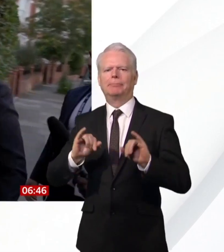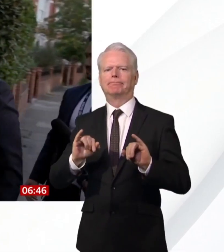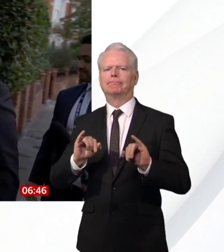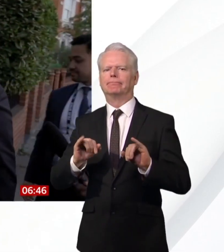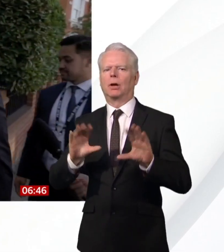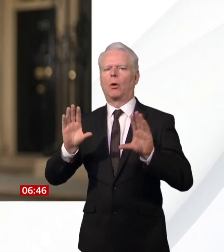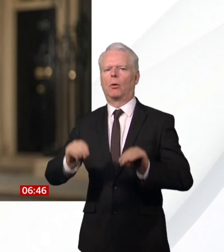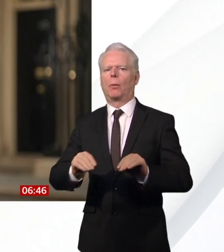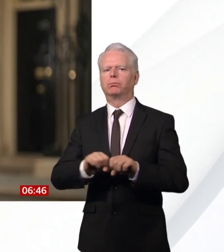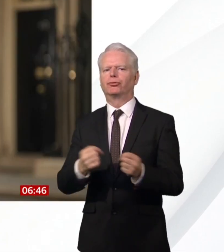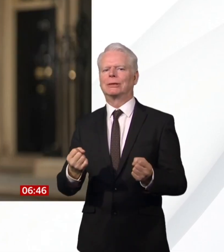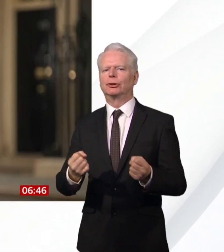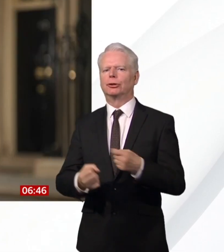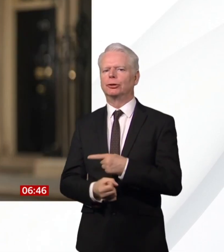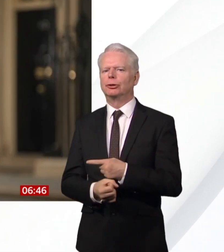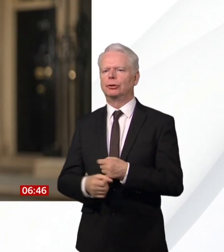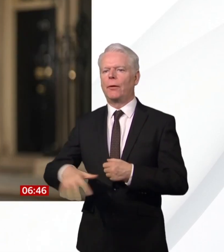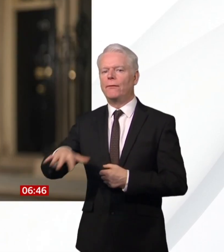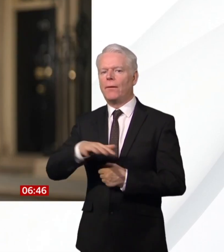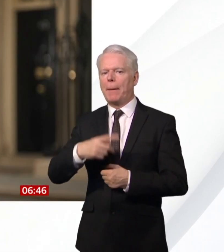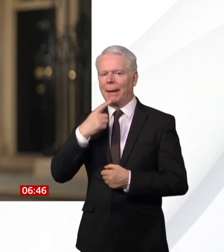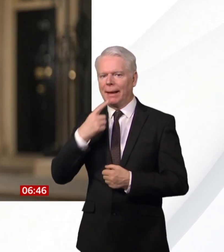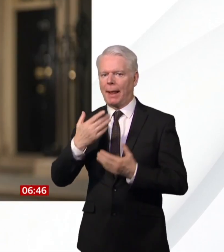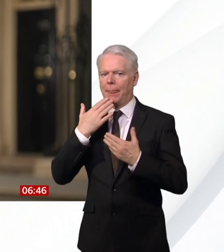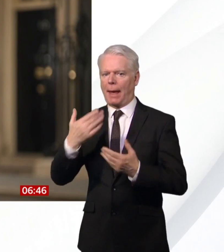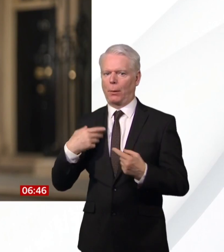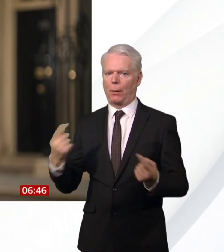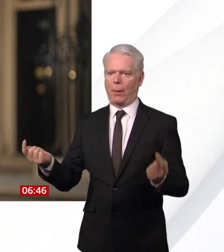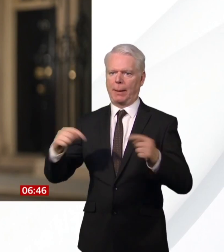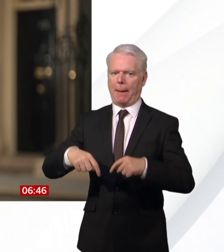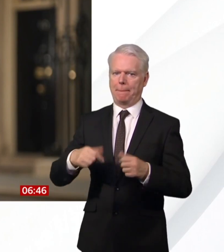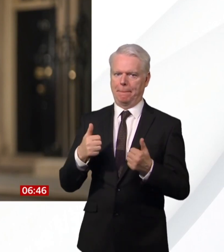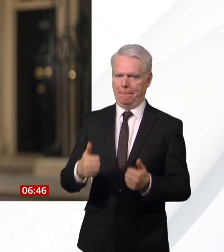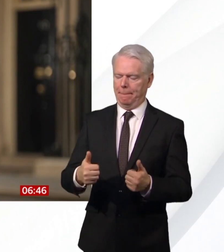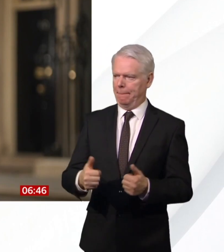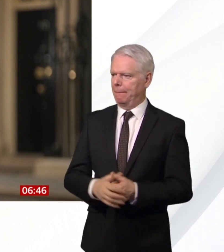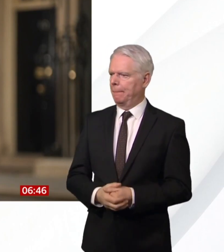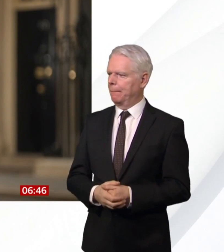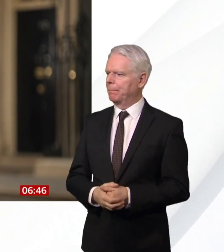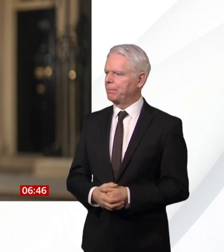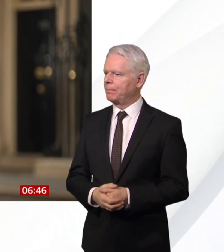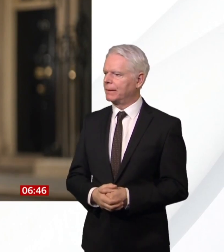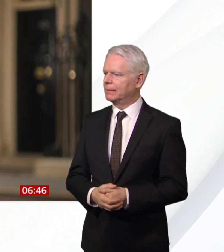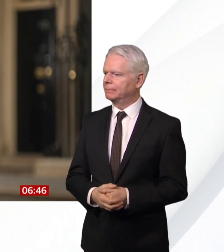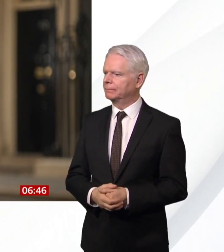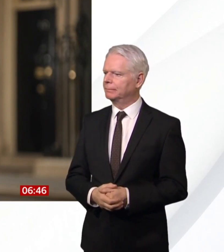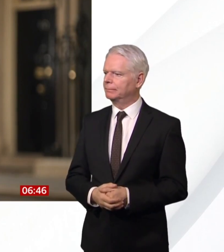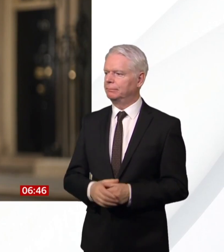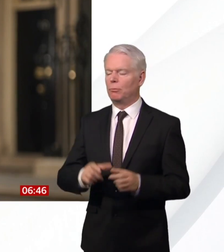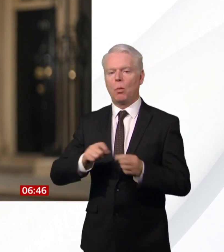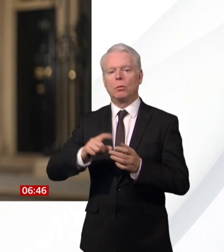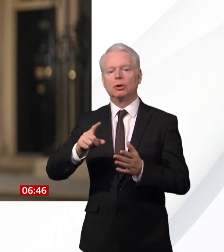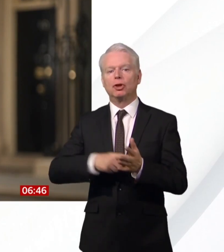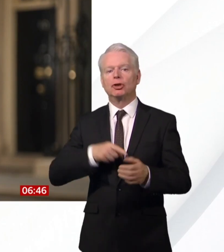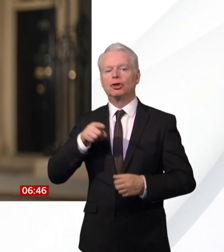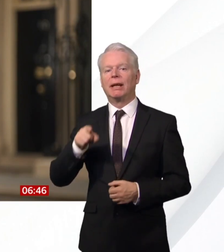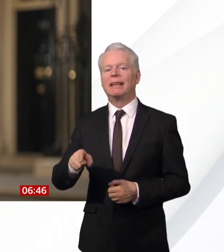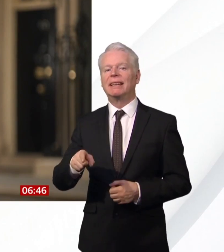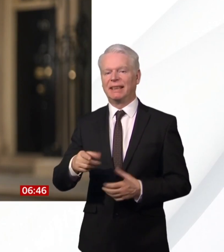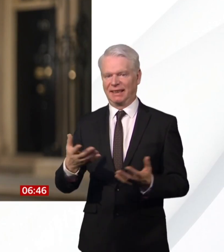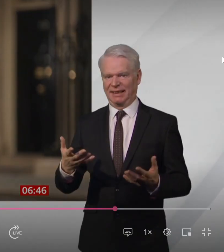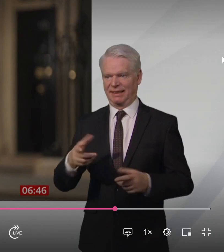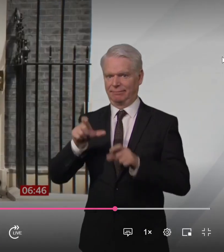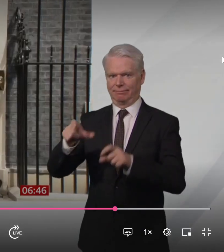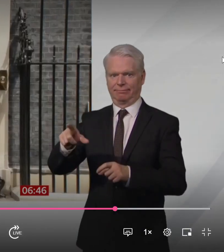you for coming. Boris Johnson is holed up in Downing Street with aides, trying to plug the holes in what looks like a